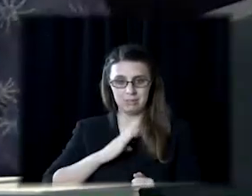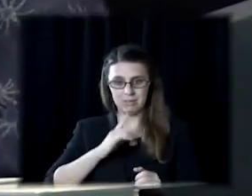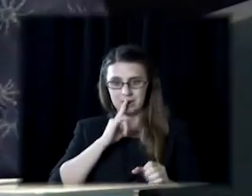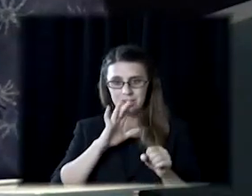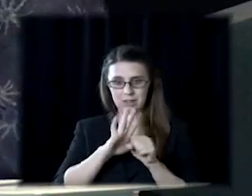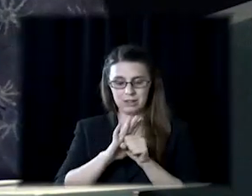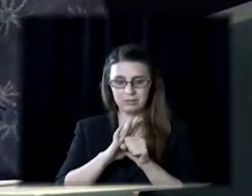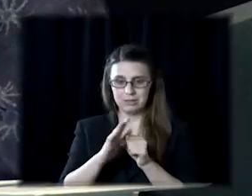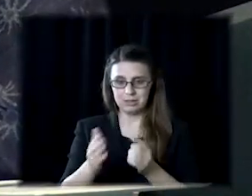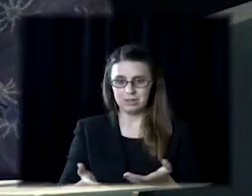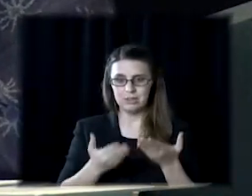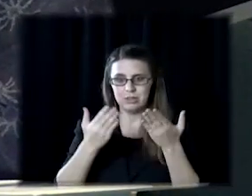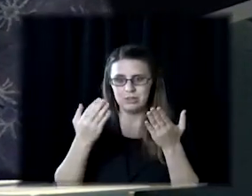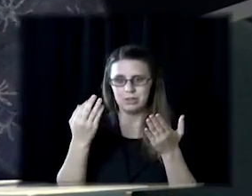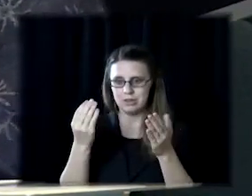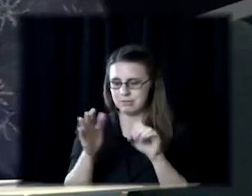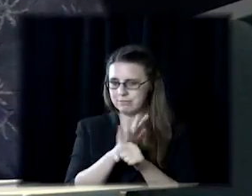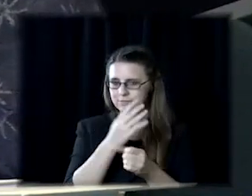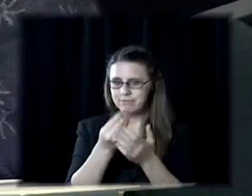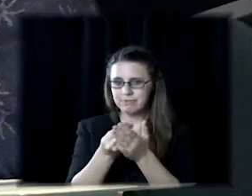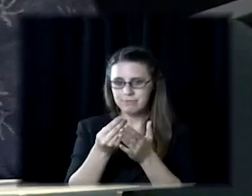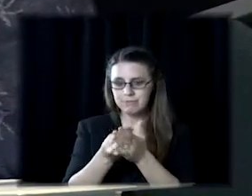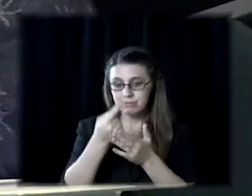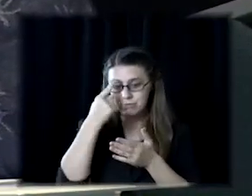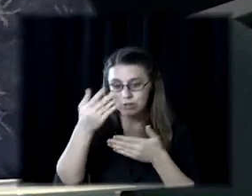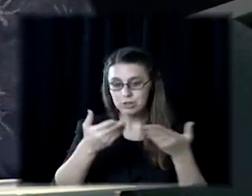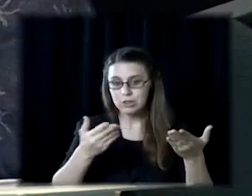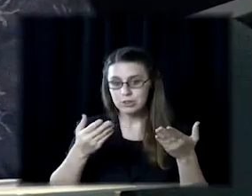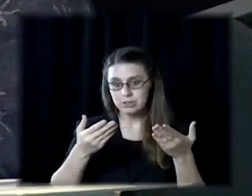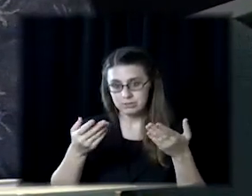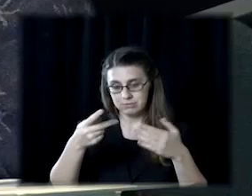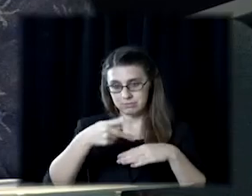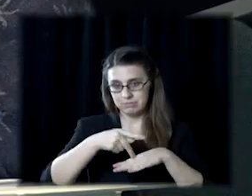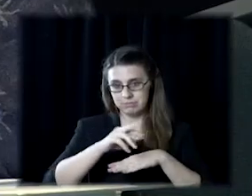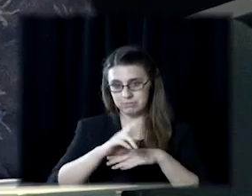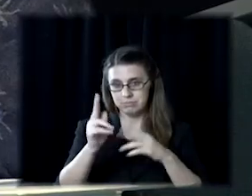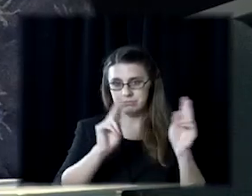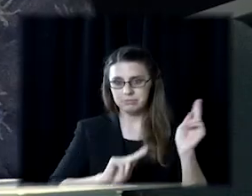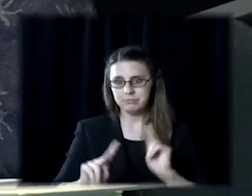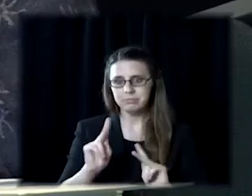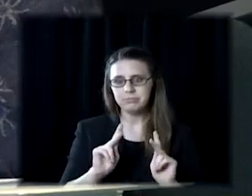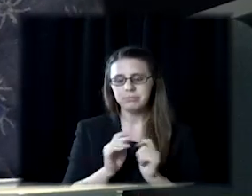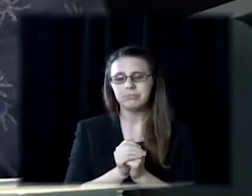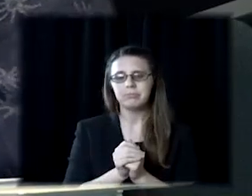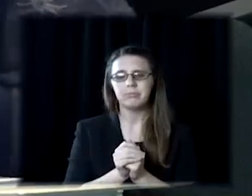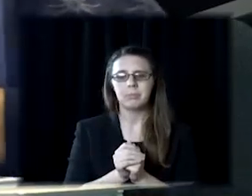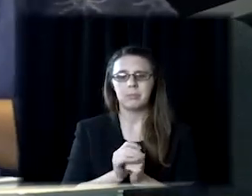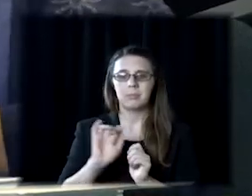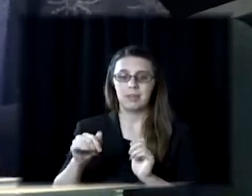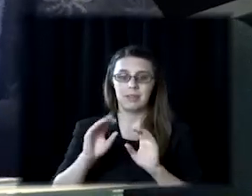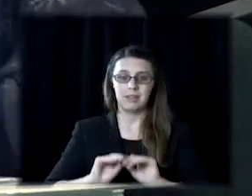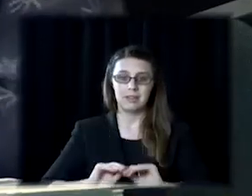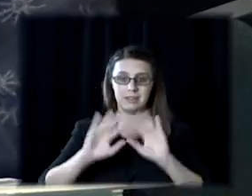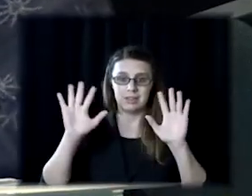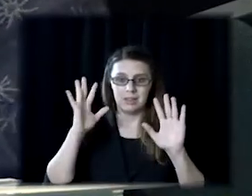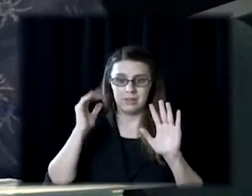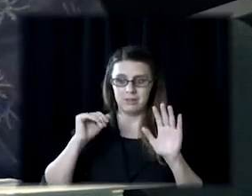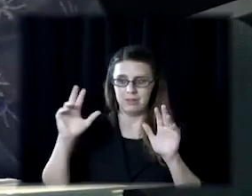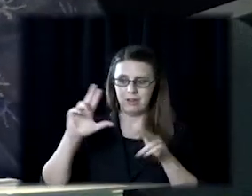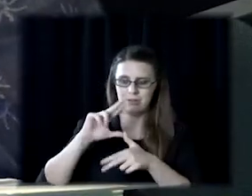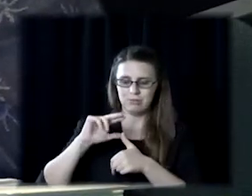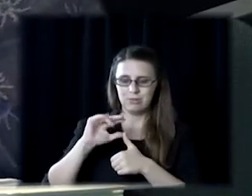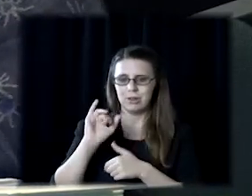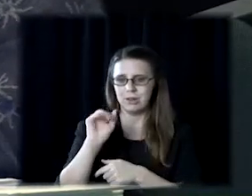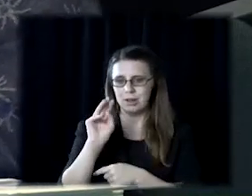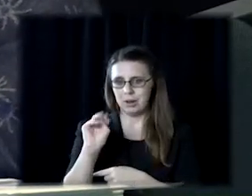funding of services for the people of Puerto Rico. And many important services, as made evident in the aftermath of Hurricanes Irma and Maria,